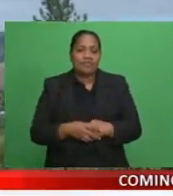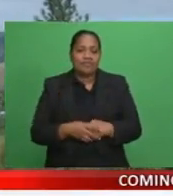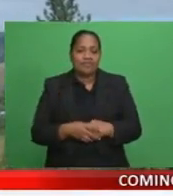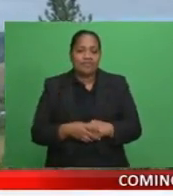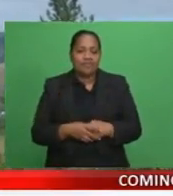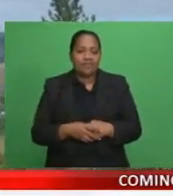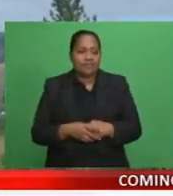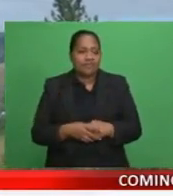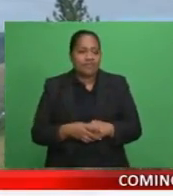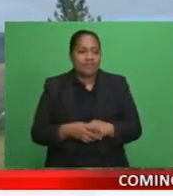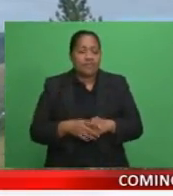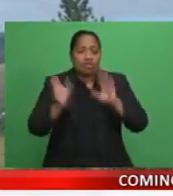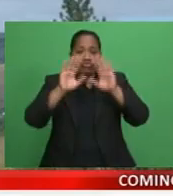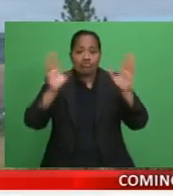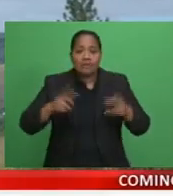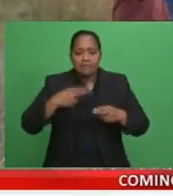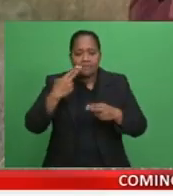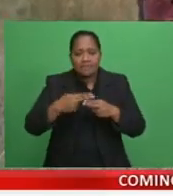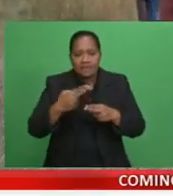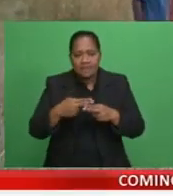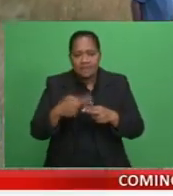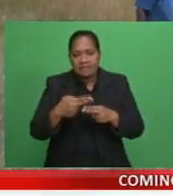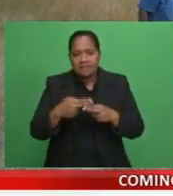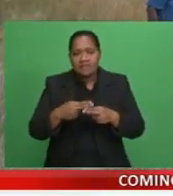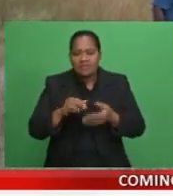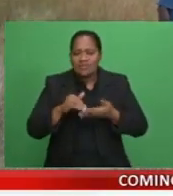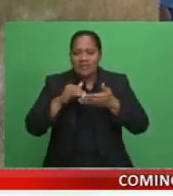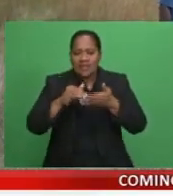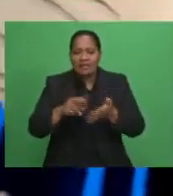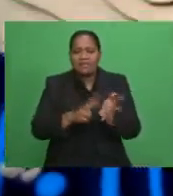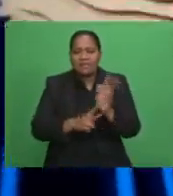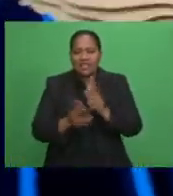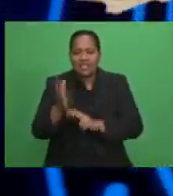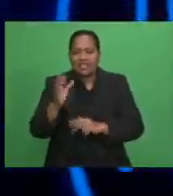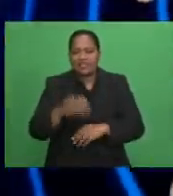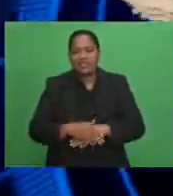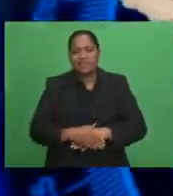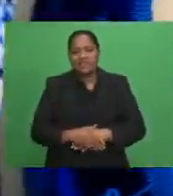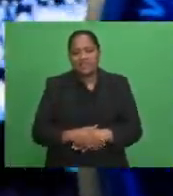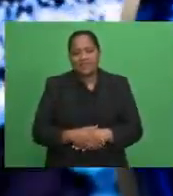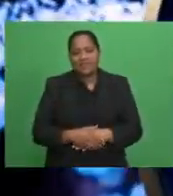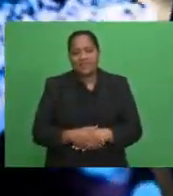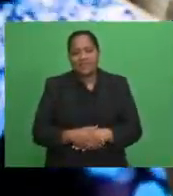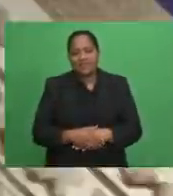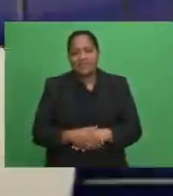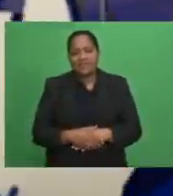and tree planting exercise to help villages. Stay with us.